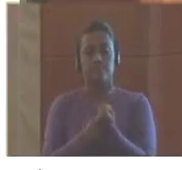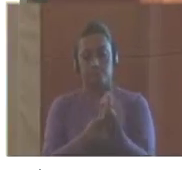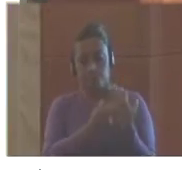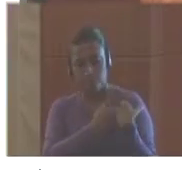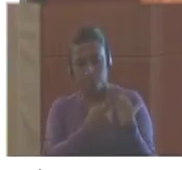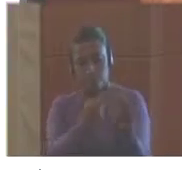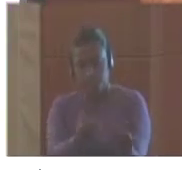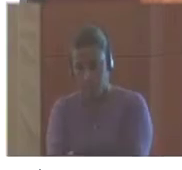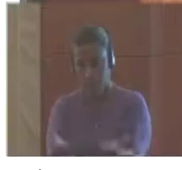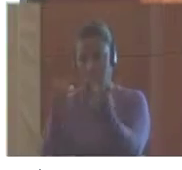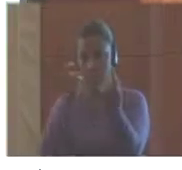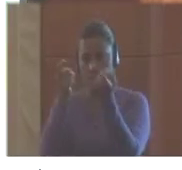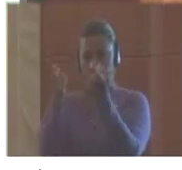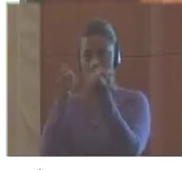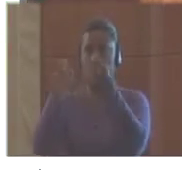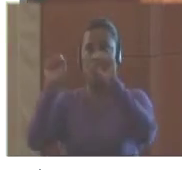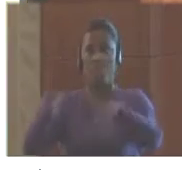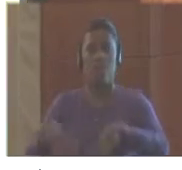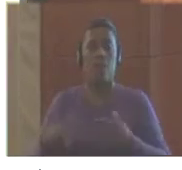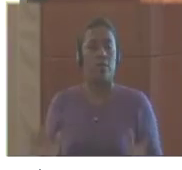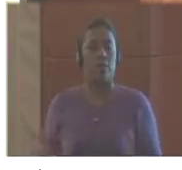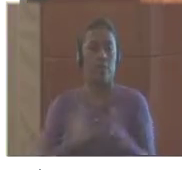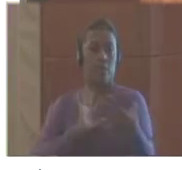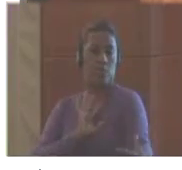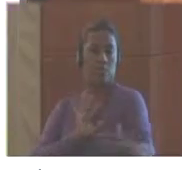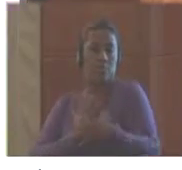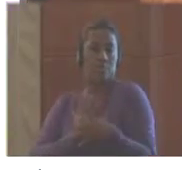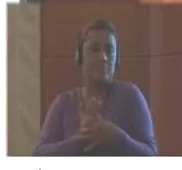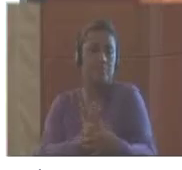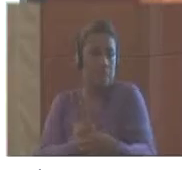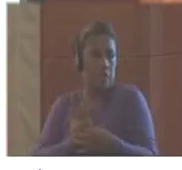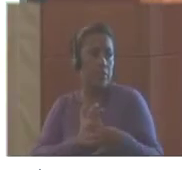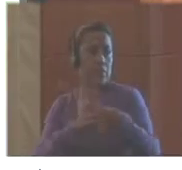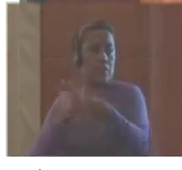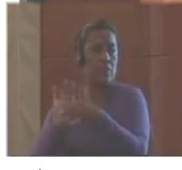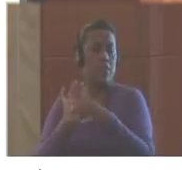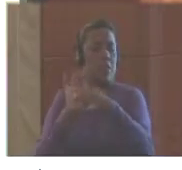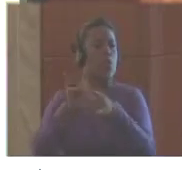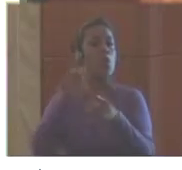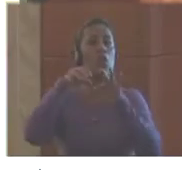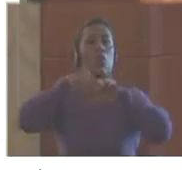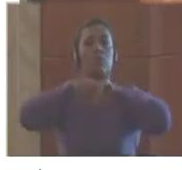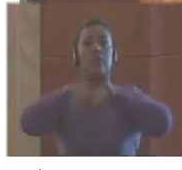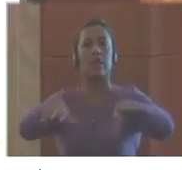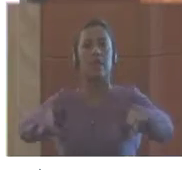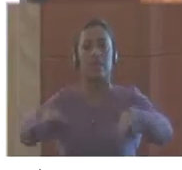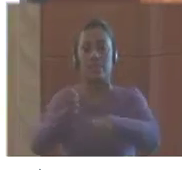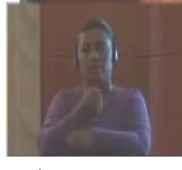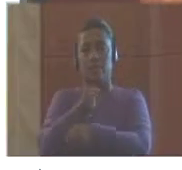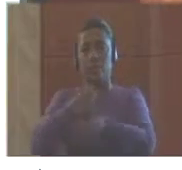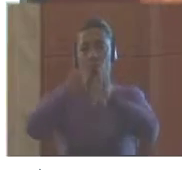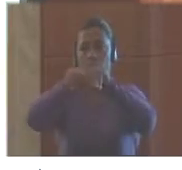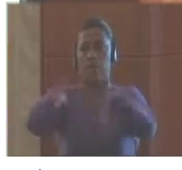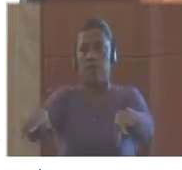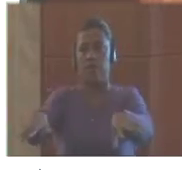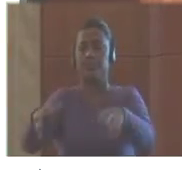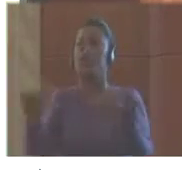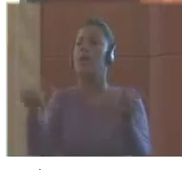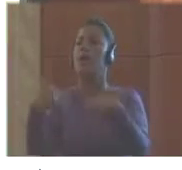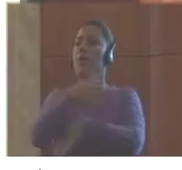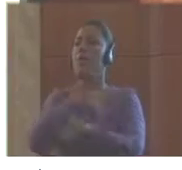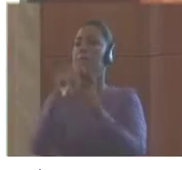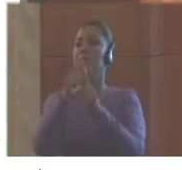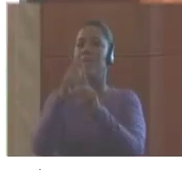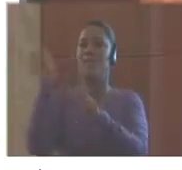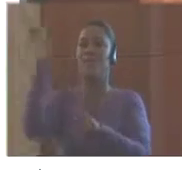can carry out this role as facilitators, as a link. And a word that is